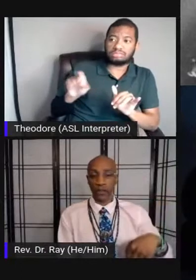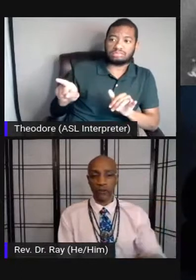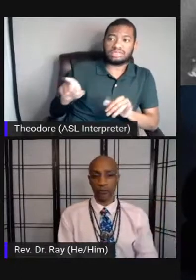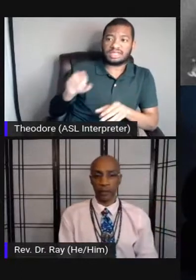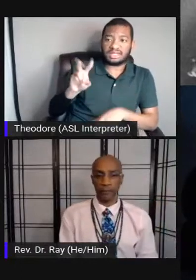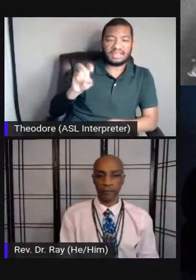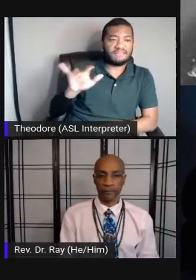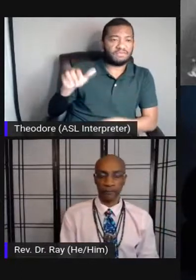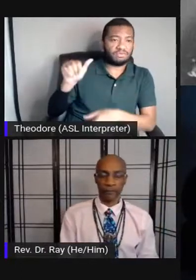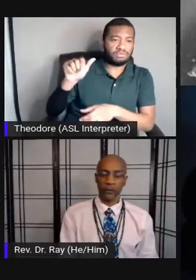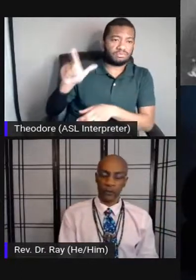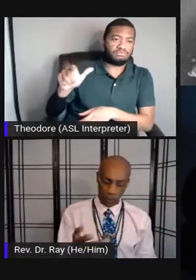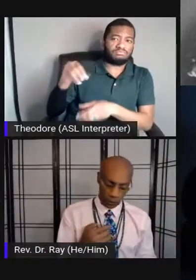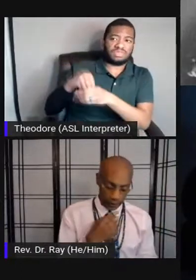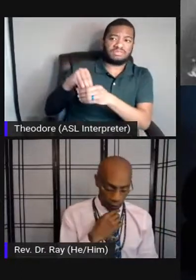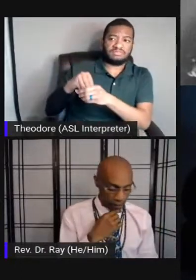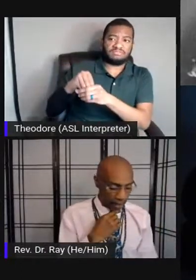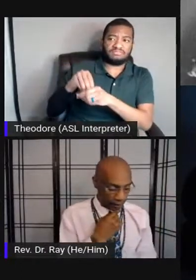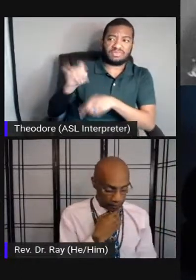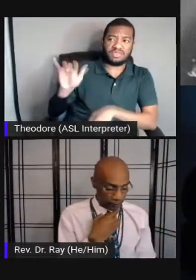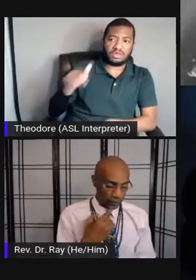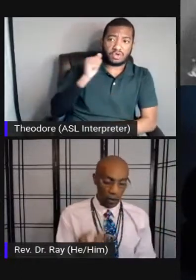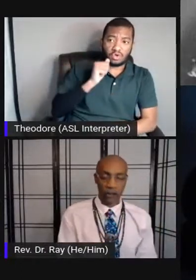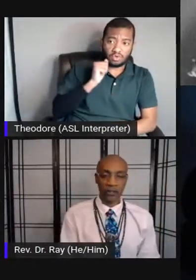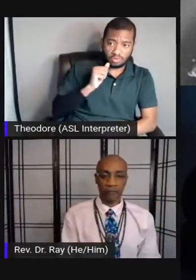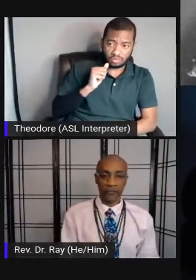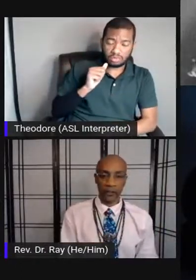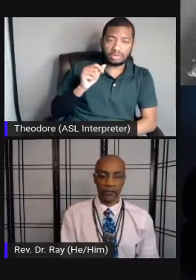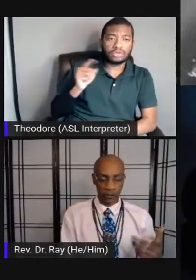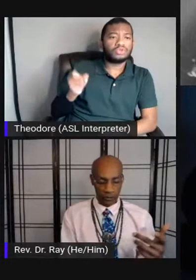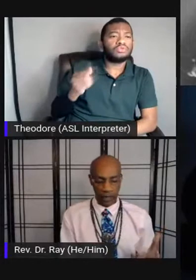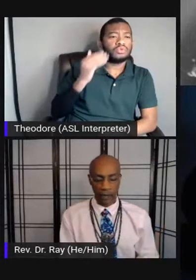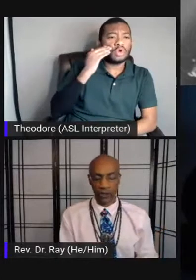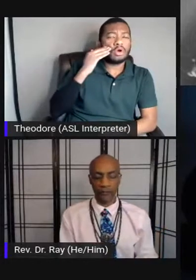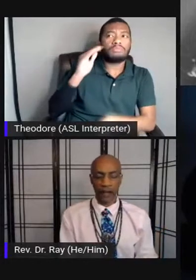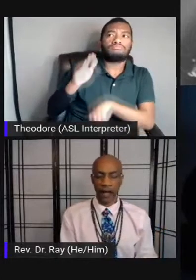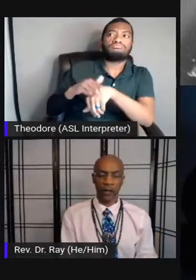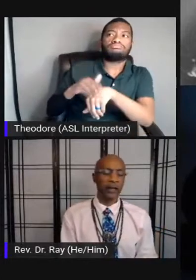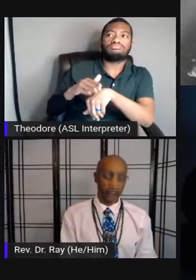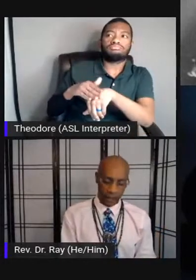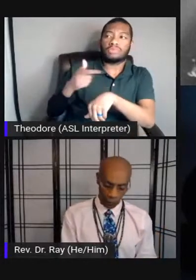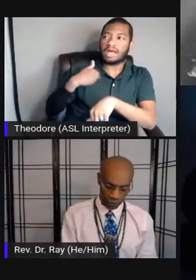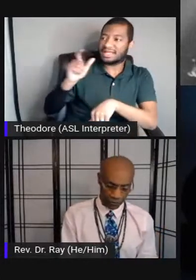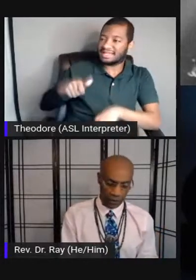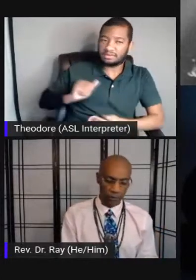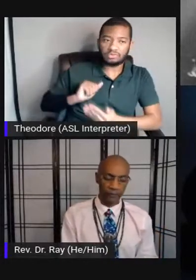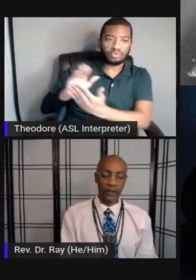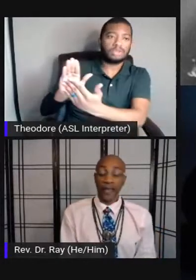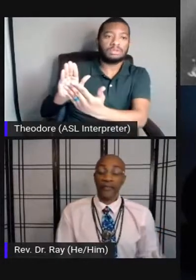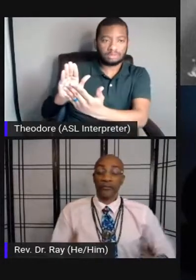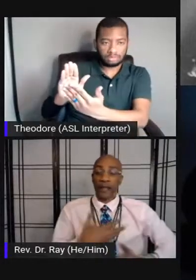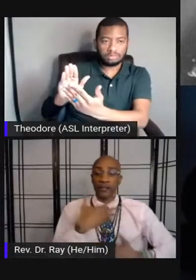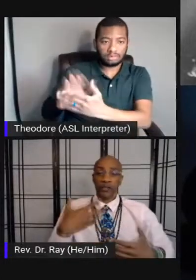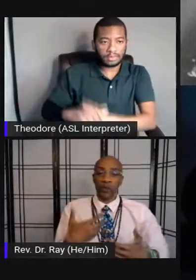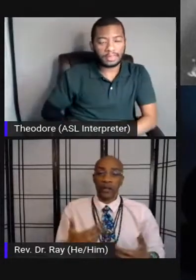not serve me. So let's go back. There are some fears, the house on fire. It is a real fear